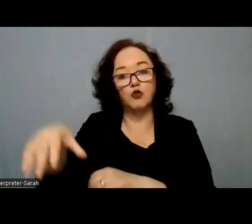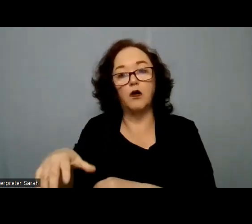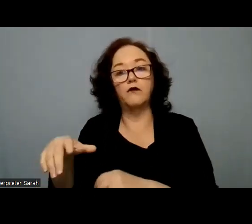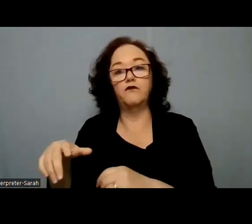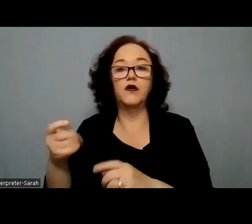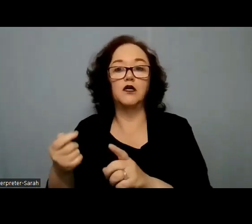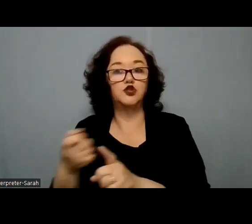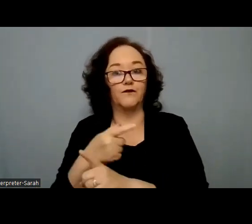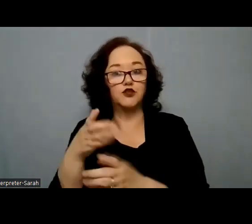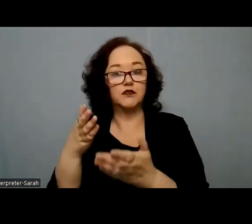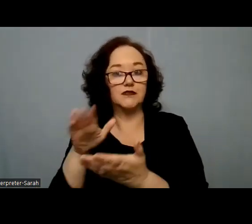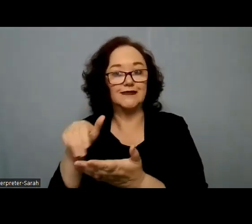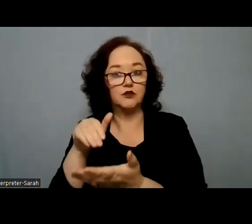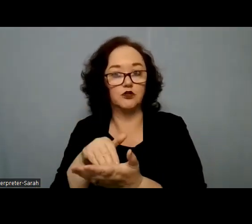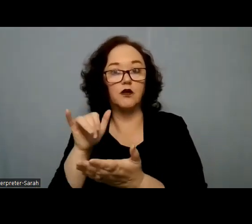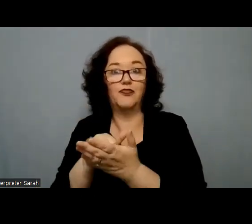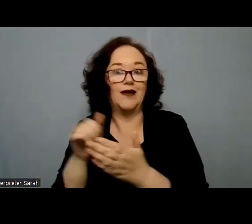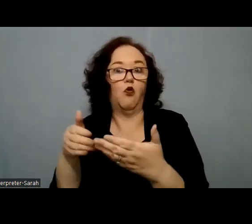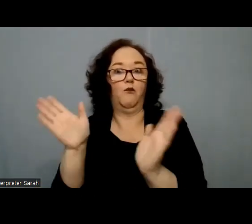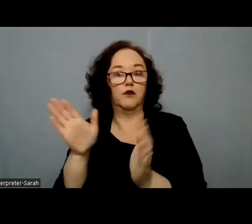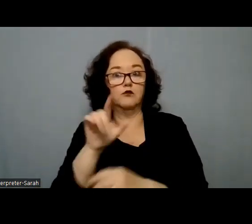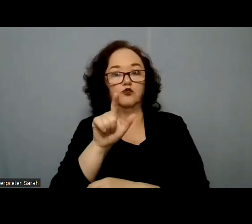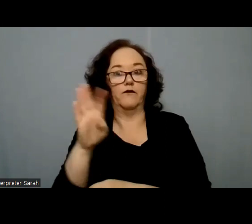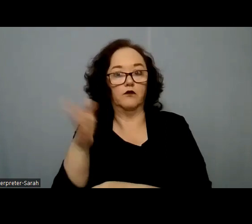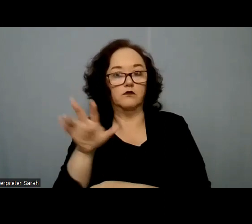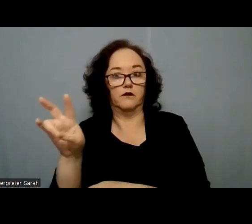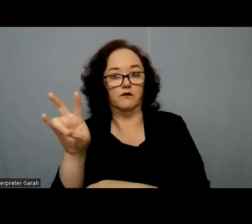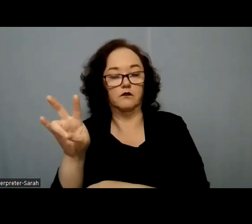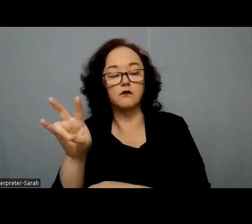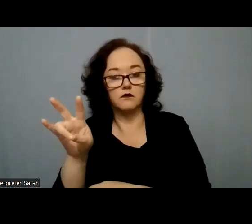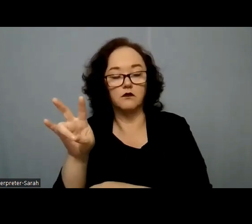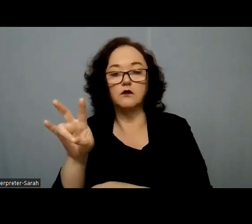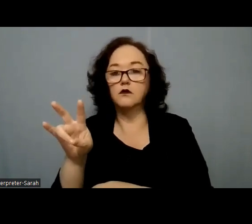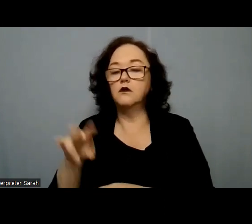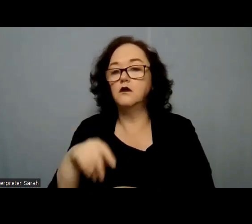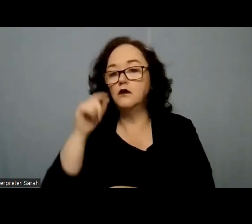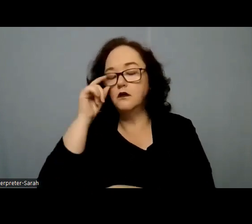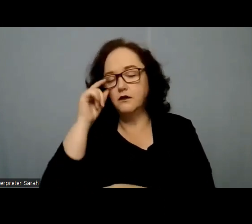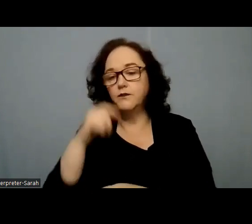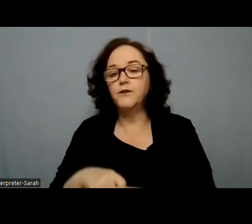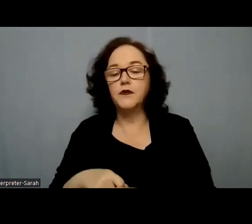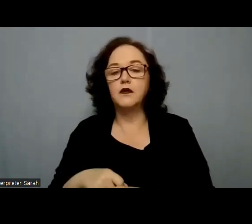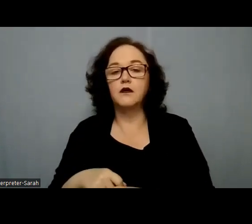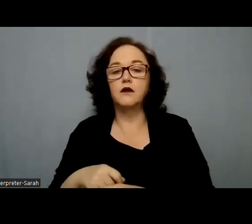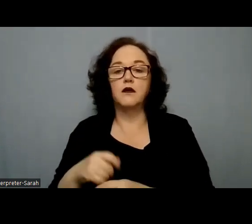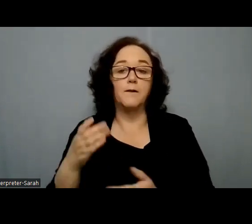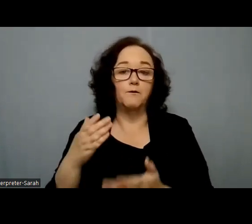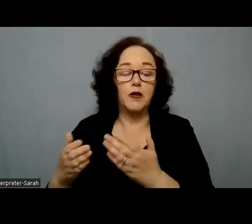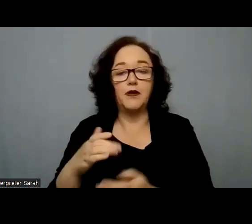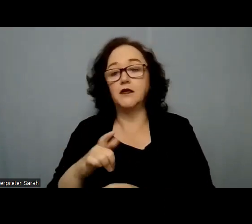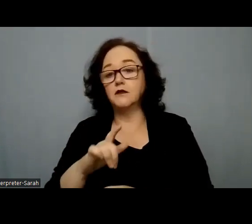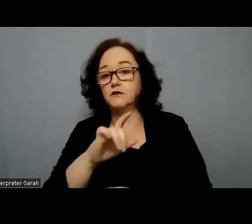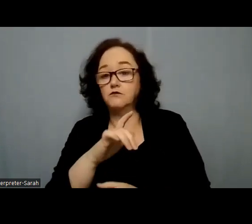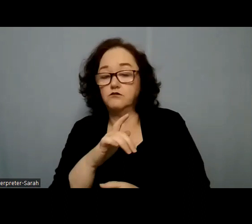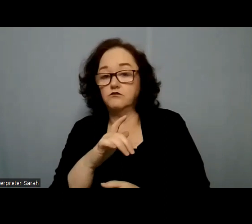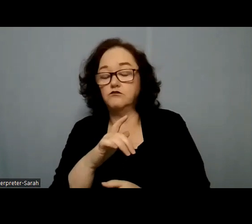open 24/7 and able to receive a person so that the law enforcement agent may go back into care